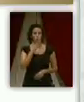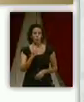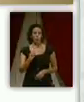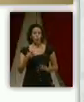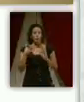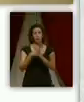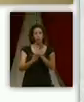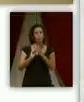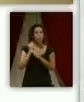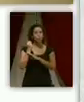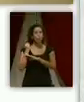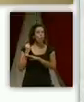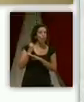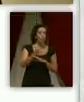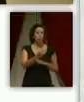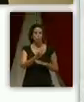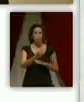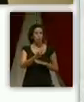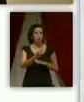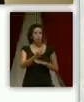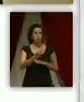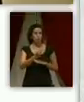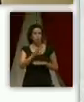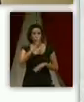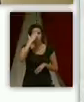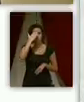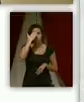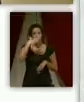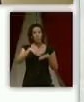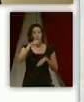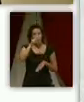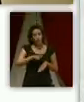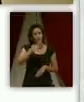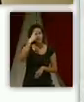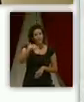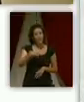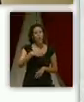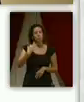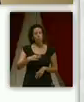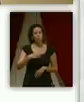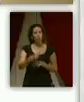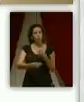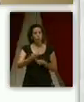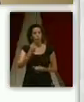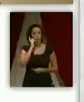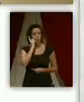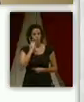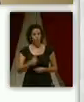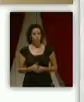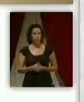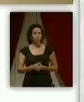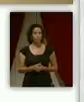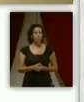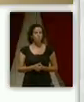It is the support or aid product par excellence for the blind, for